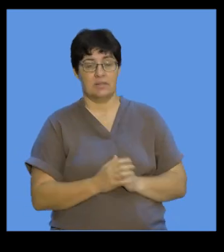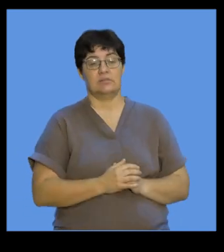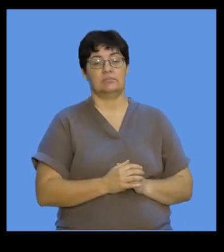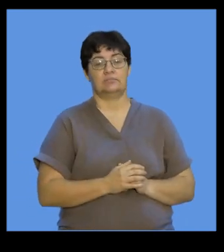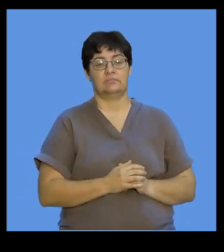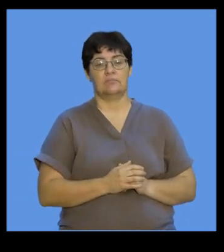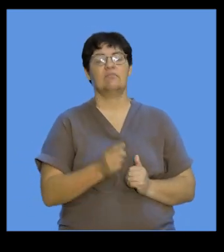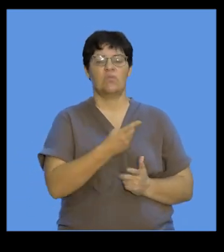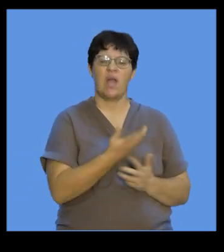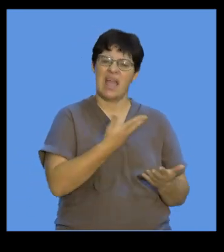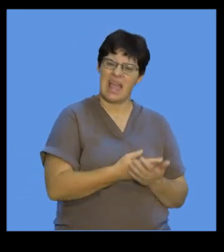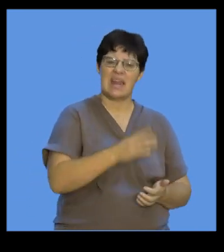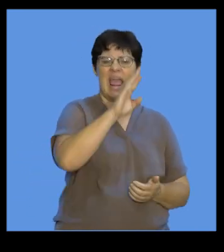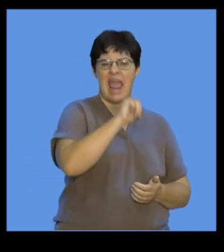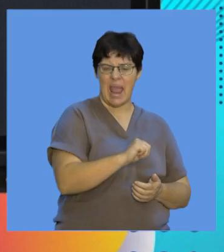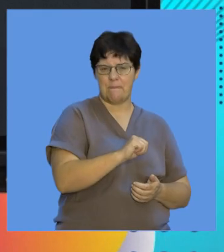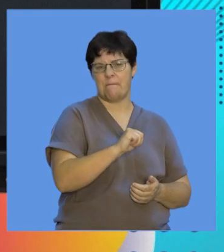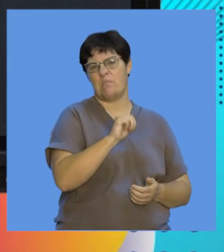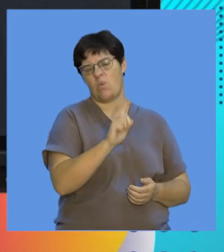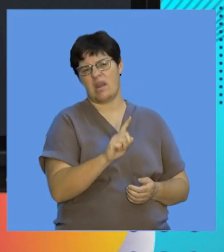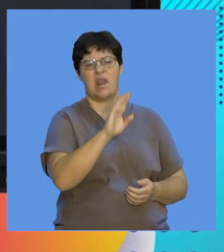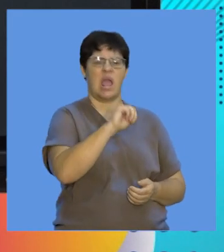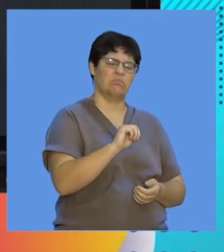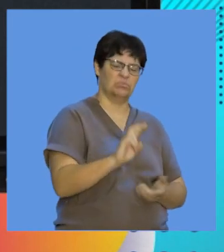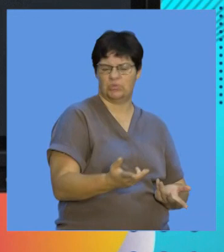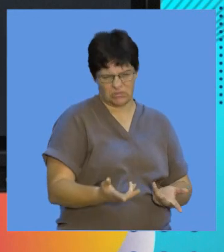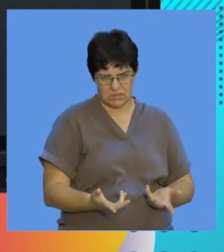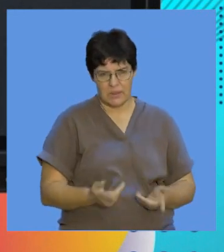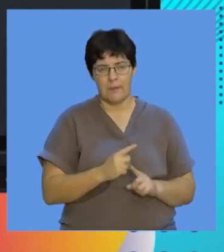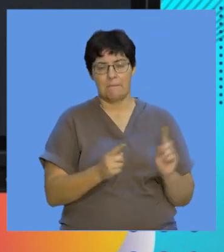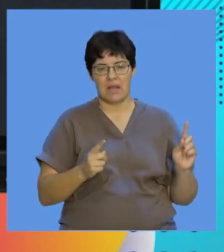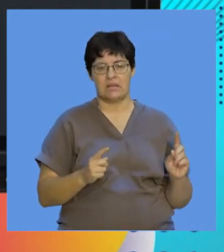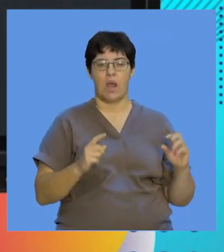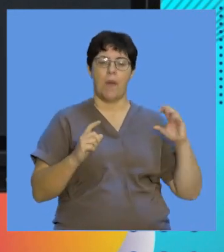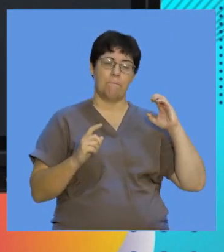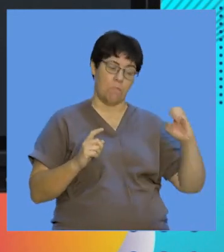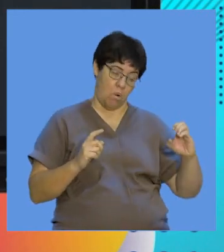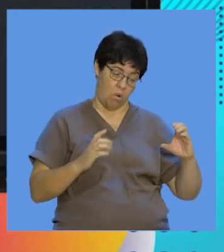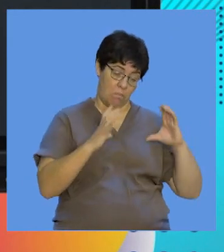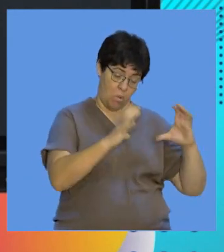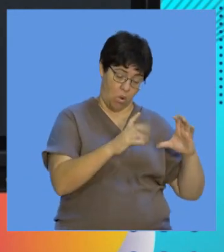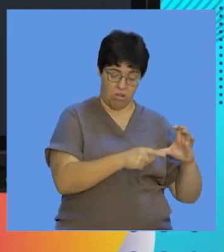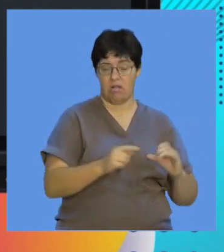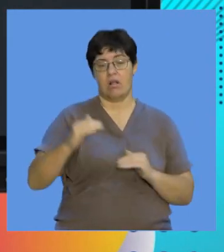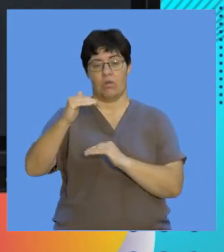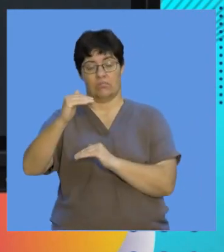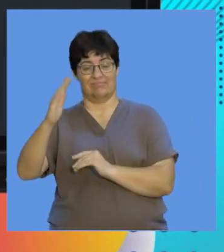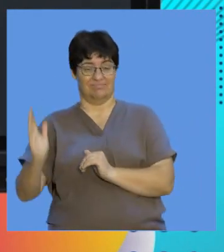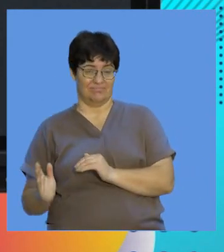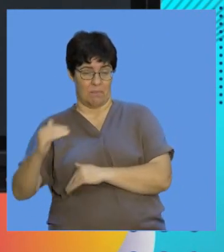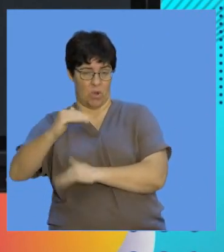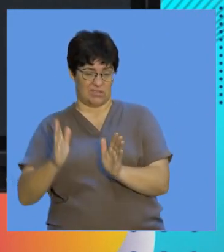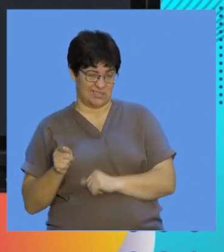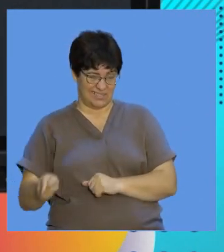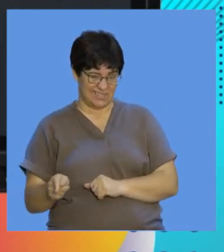use M1, M2, etc., but we've got a ball in a container, and sometimes we need to try and keep track of which